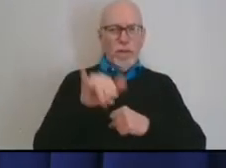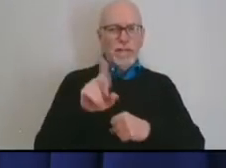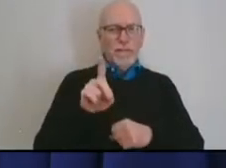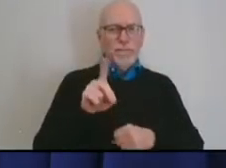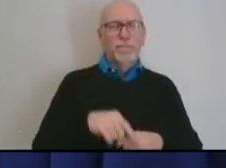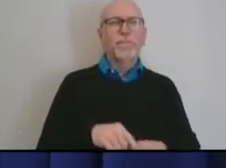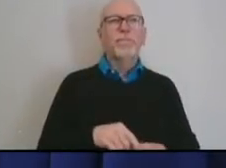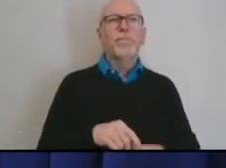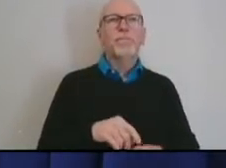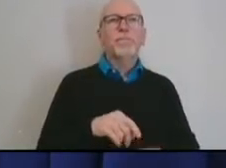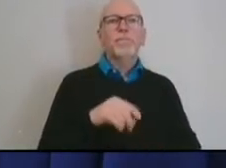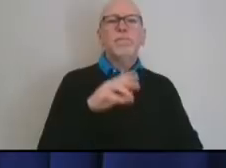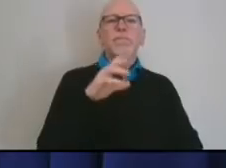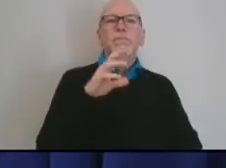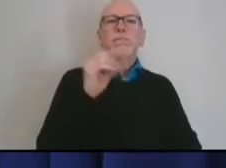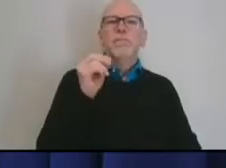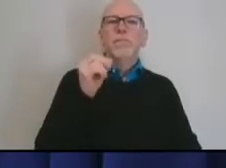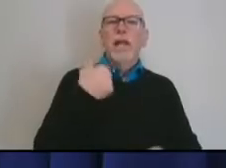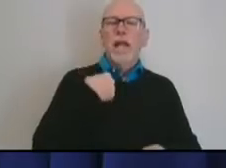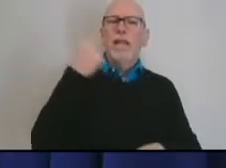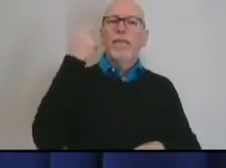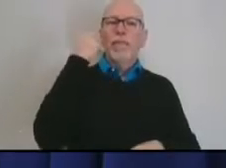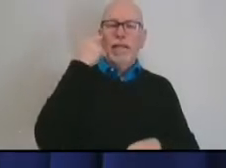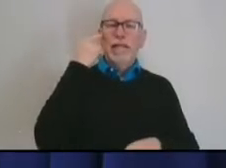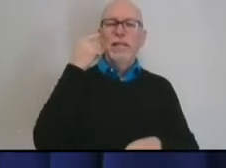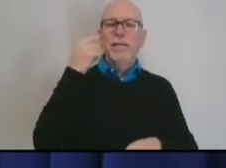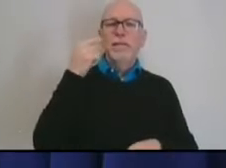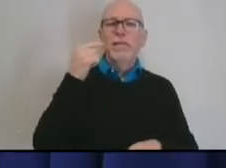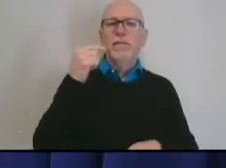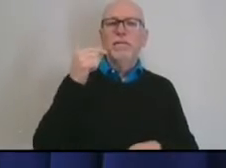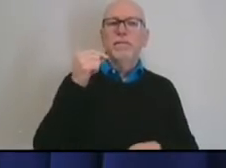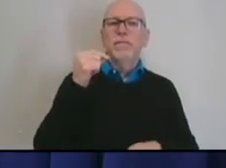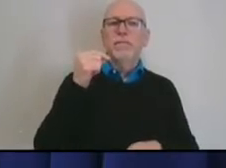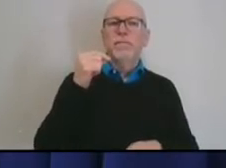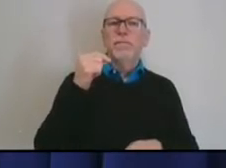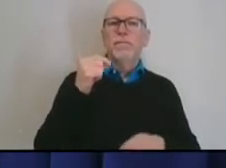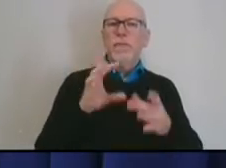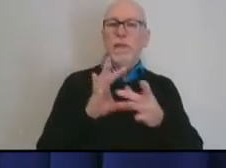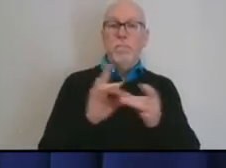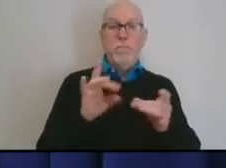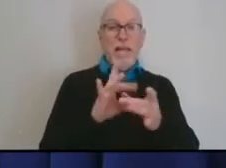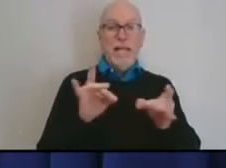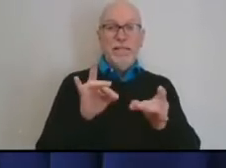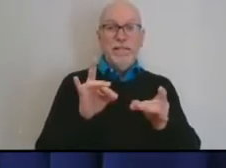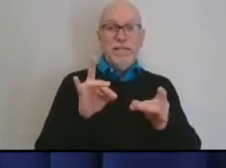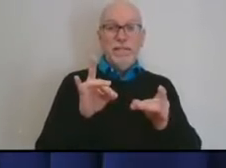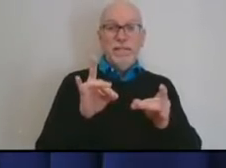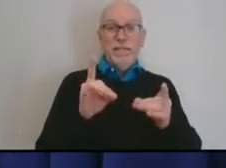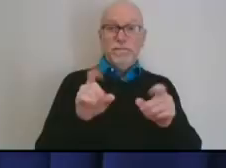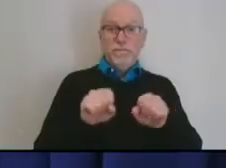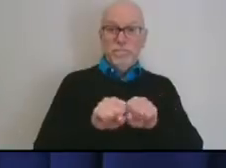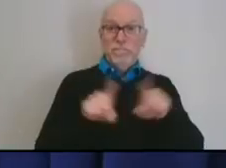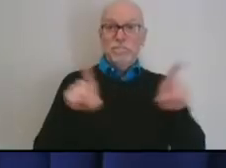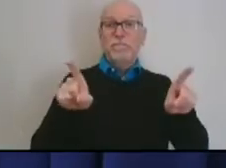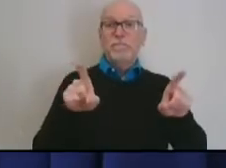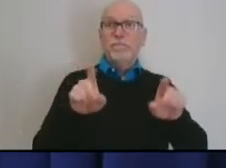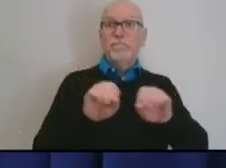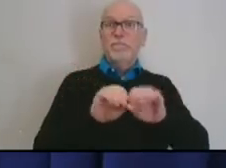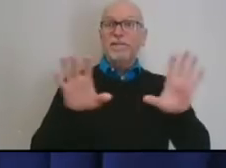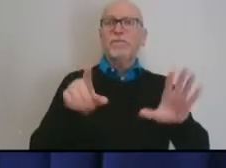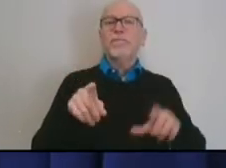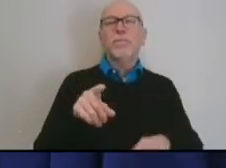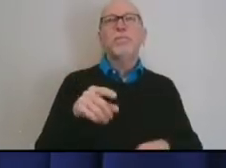And I think the message that will come across is one that's not